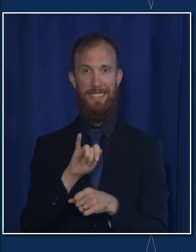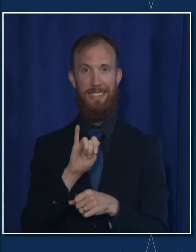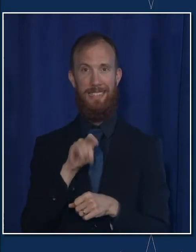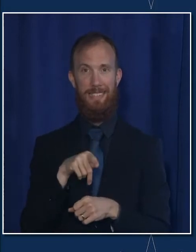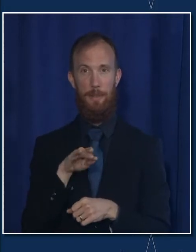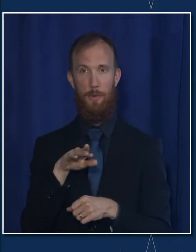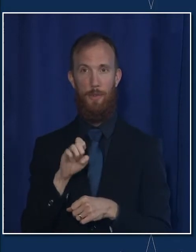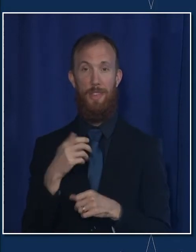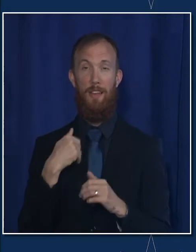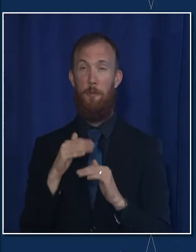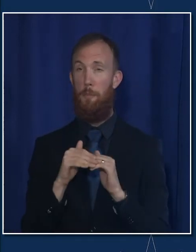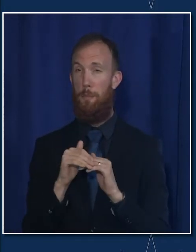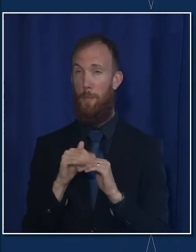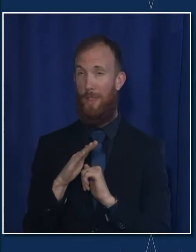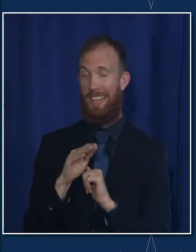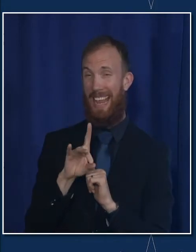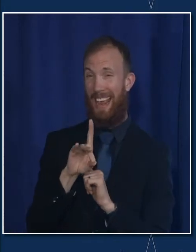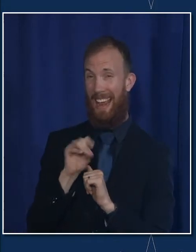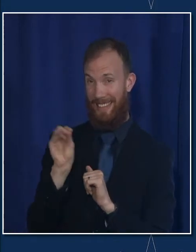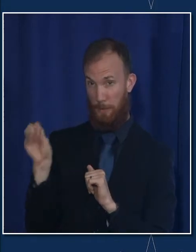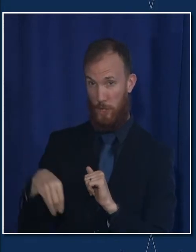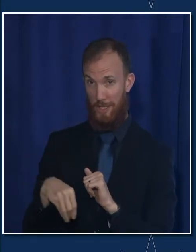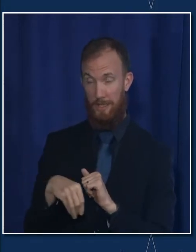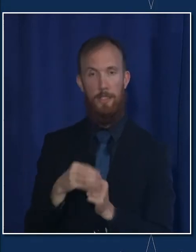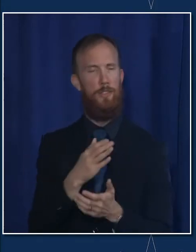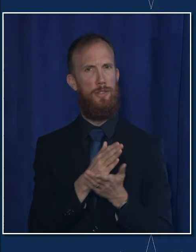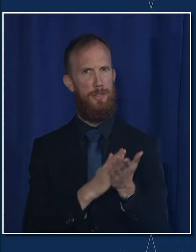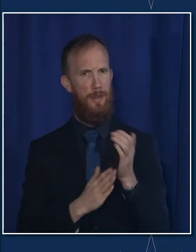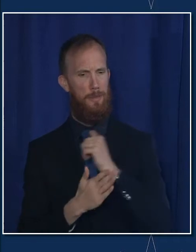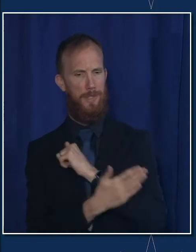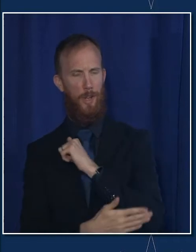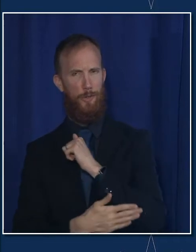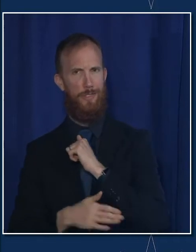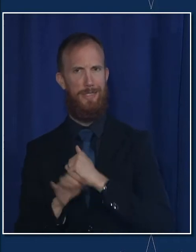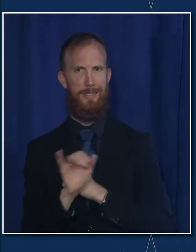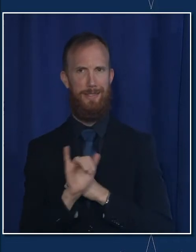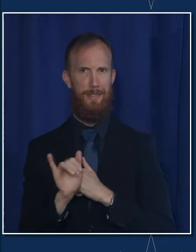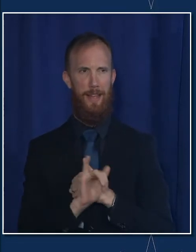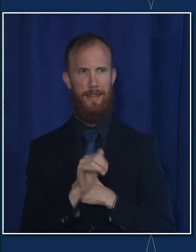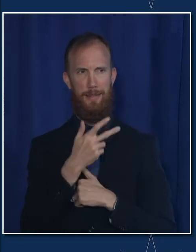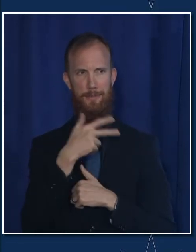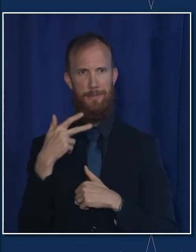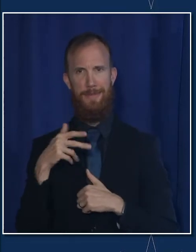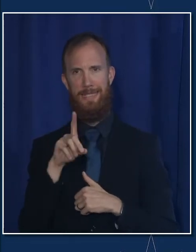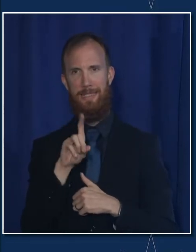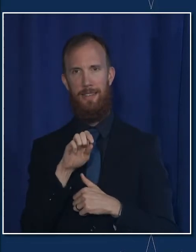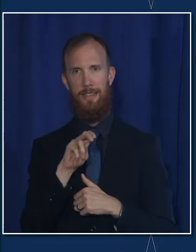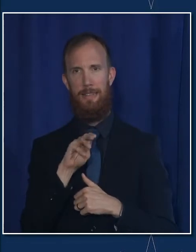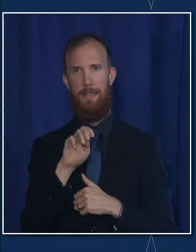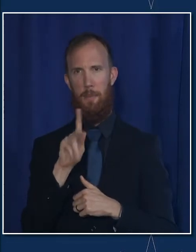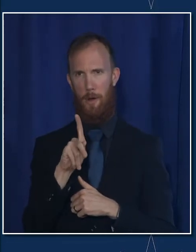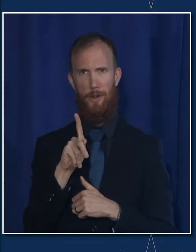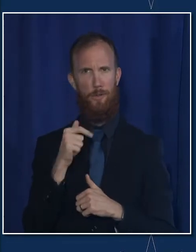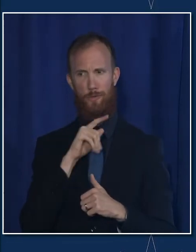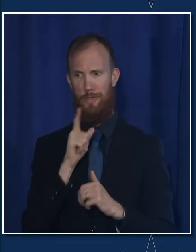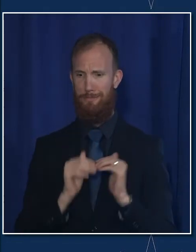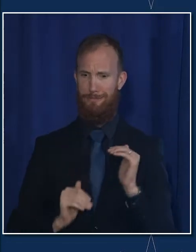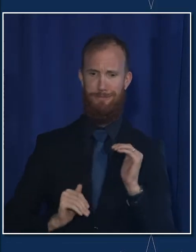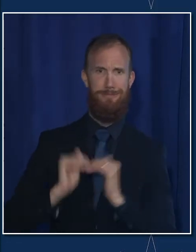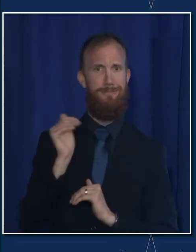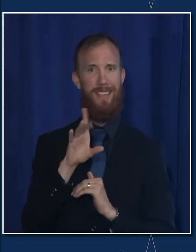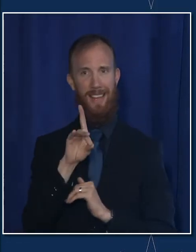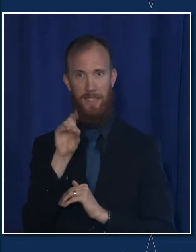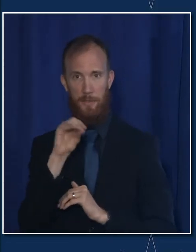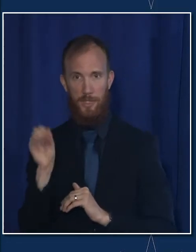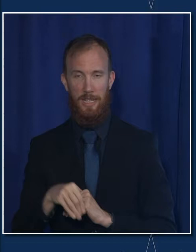80% threshold. There are some countries like Denmark that have passed this threshold as a country at this point. I would love to see the